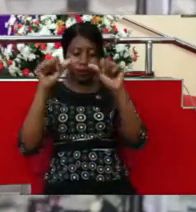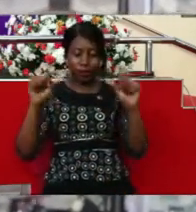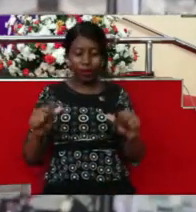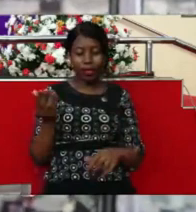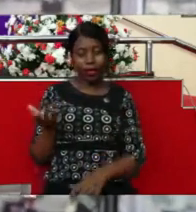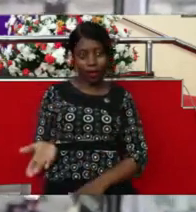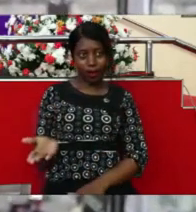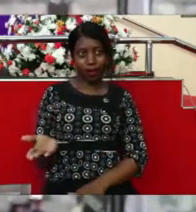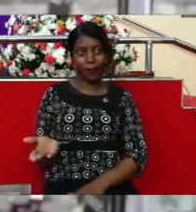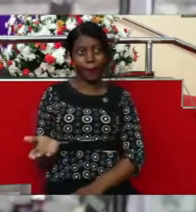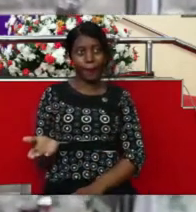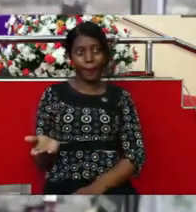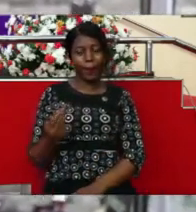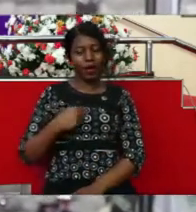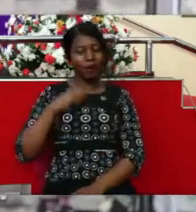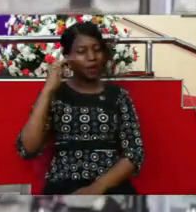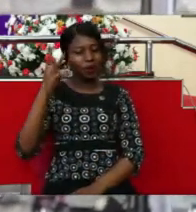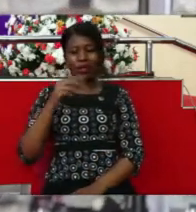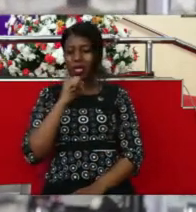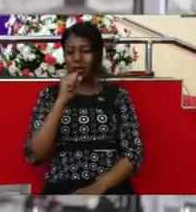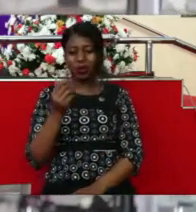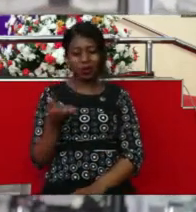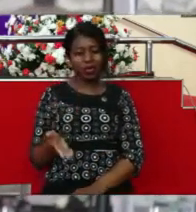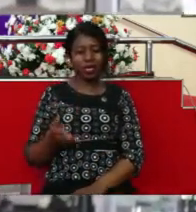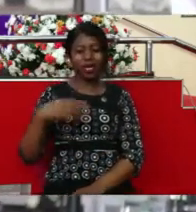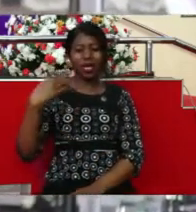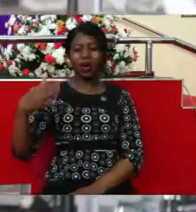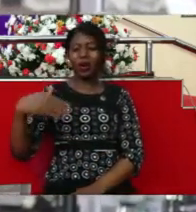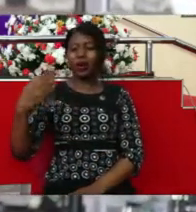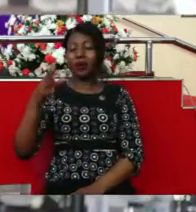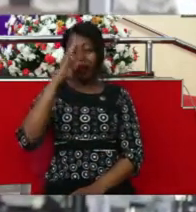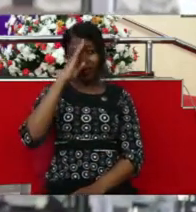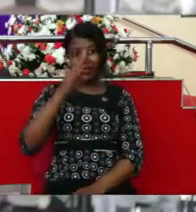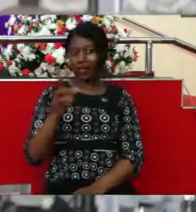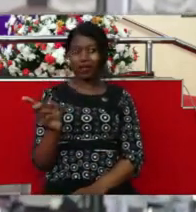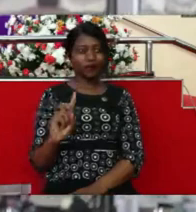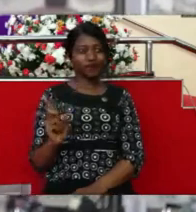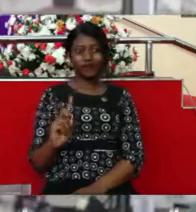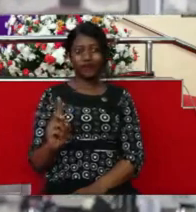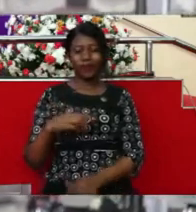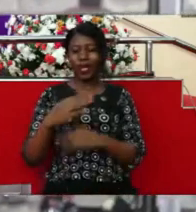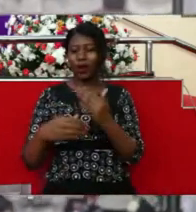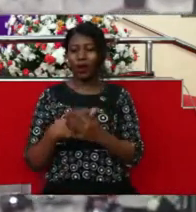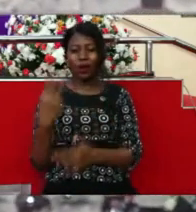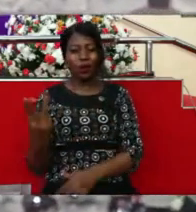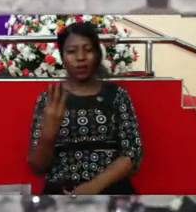I may not be here every Sunday with you. I may not be here every Wednesday with